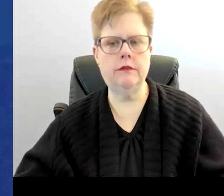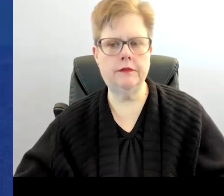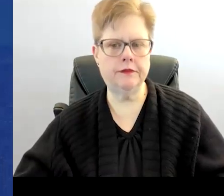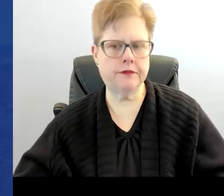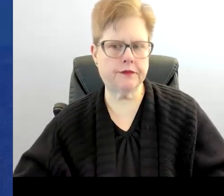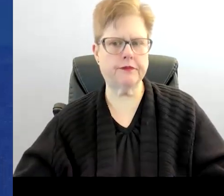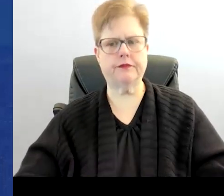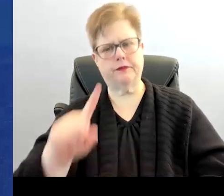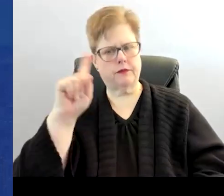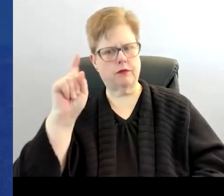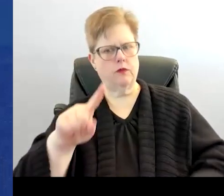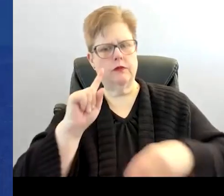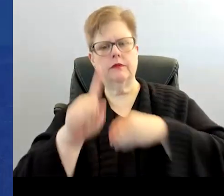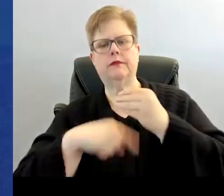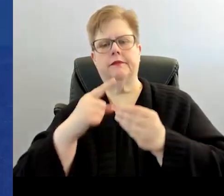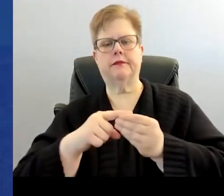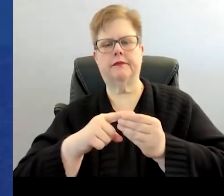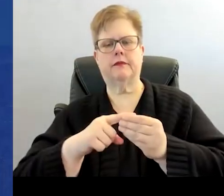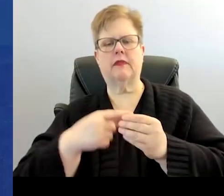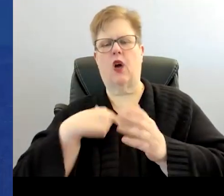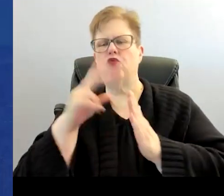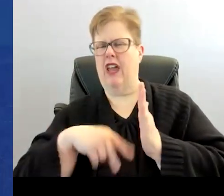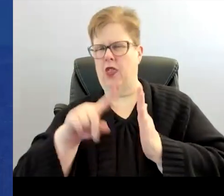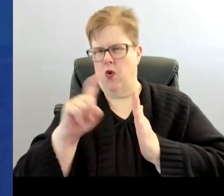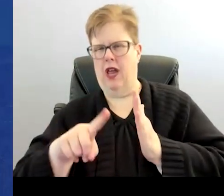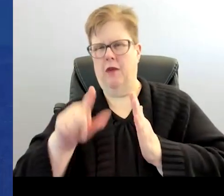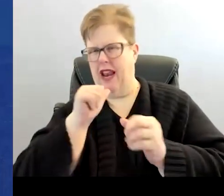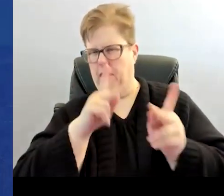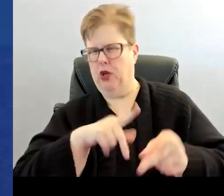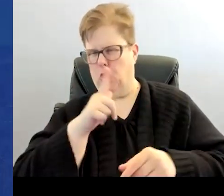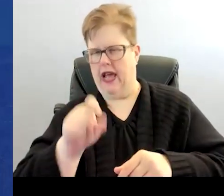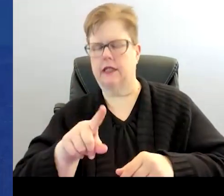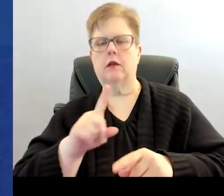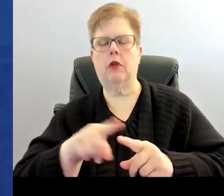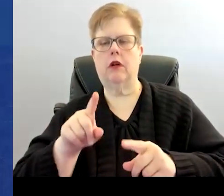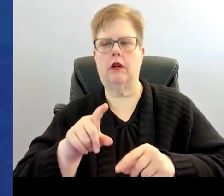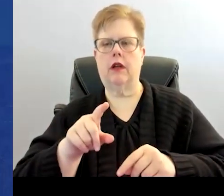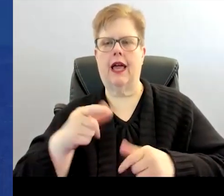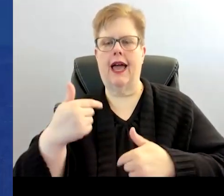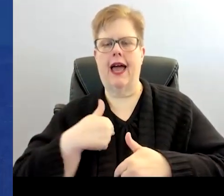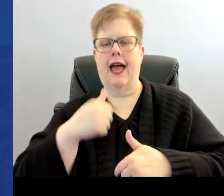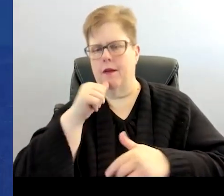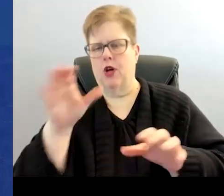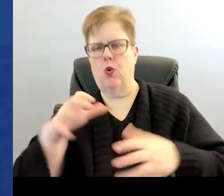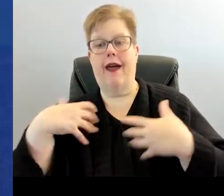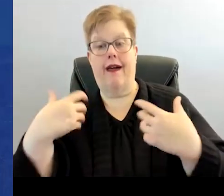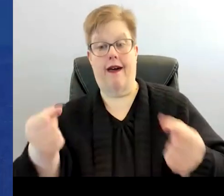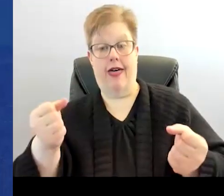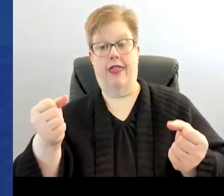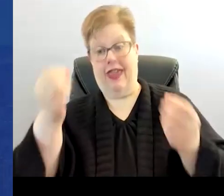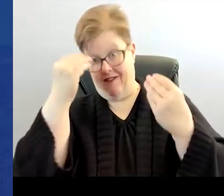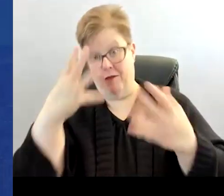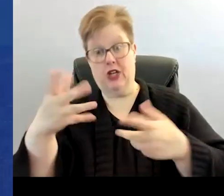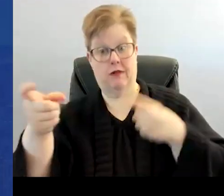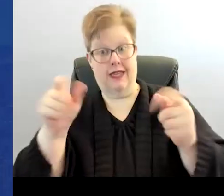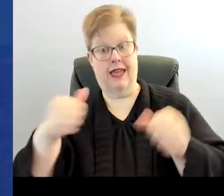there's a question about, I'll read the question, but not the person who asked it. It's, I am doing health information and management. Can